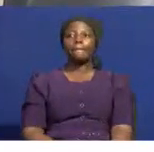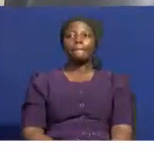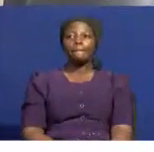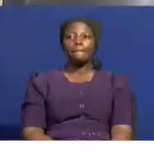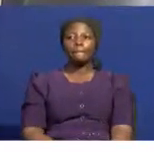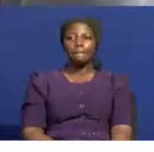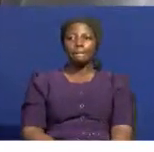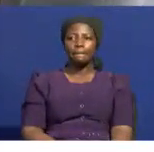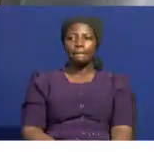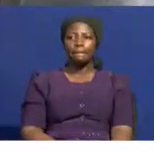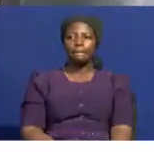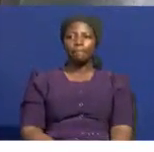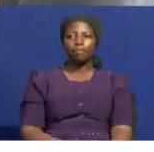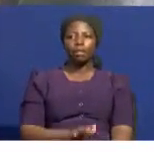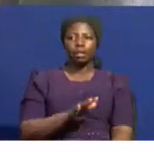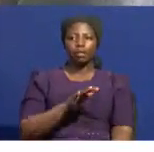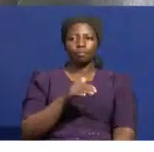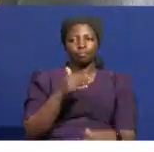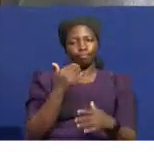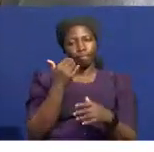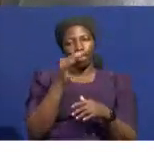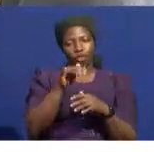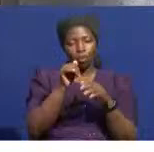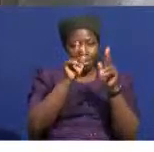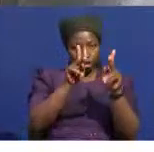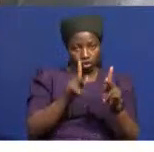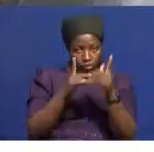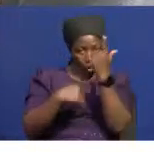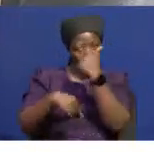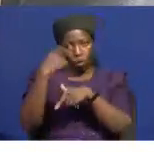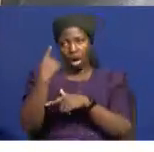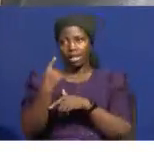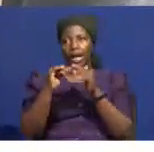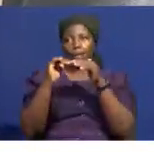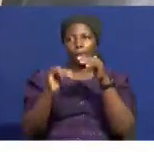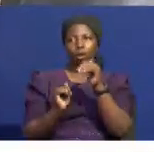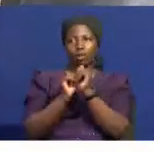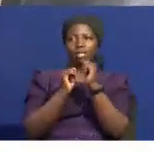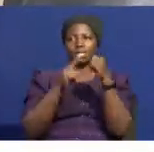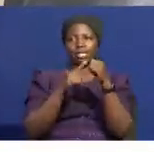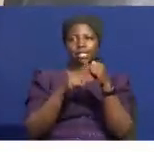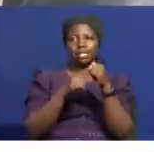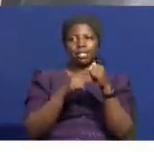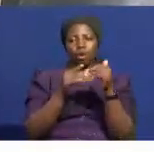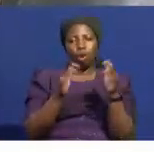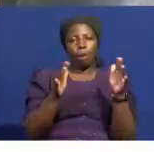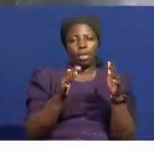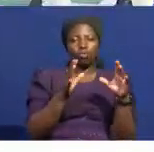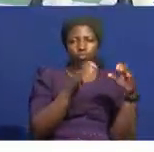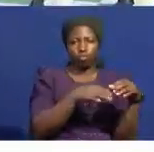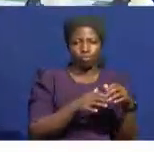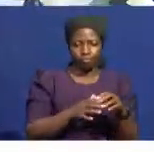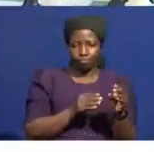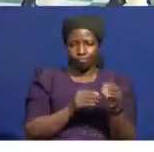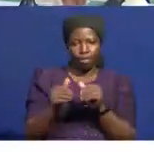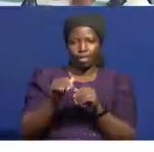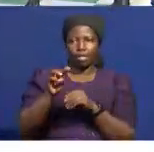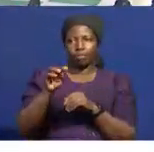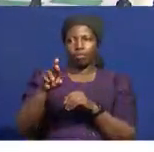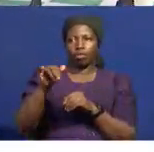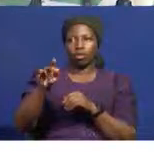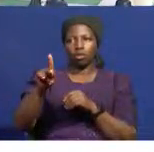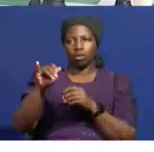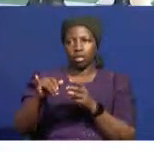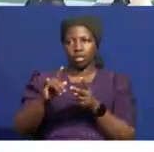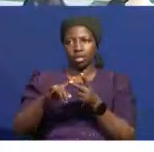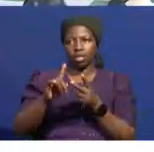Rishit Ravat from Kisumu Senior Academy emerged victorious in the under-16 open category, relegating Muriuki Maxwell and Luanga Odongo